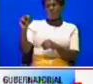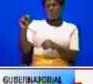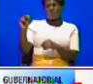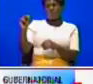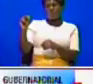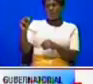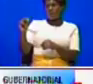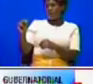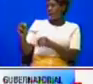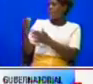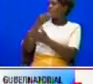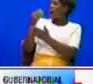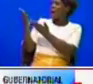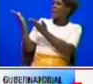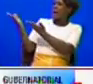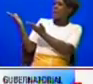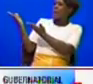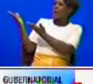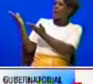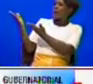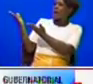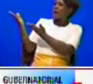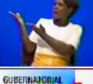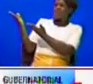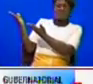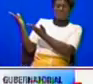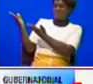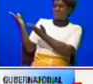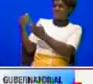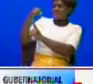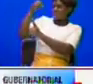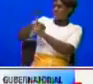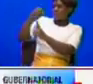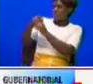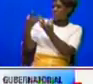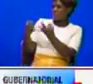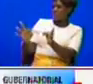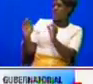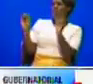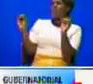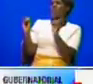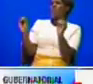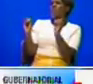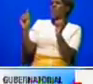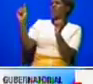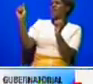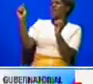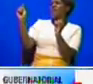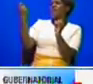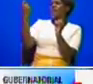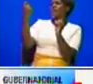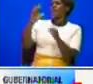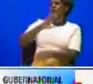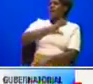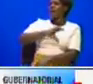The gentleman on my right could not have been fighting for freedom in Kenya, in